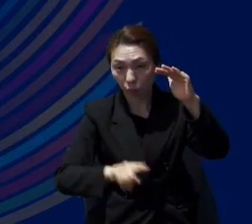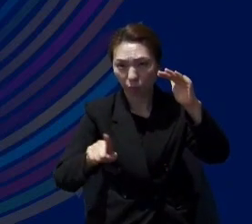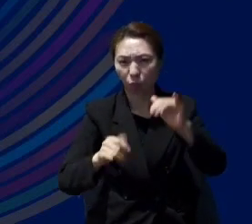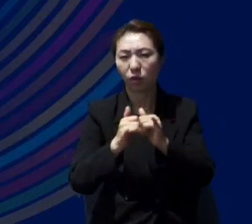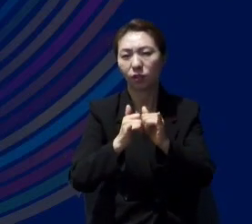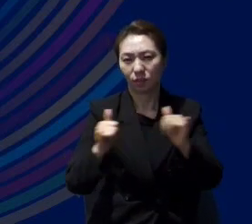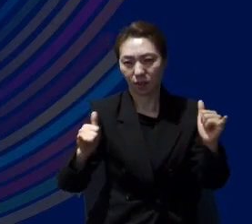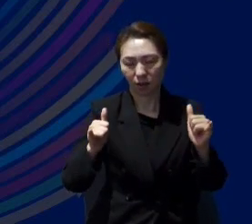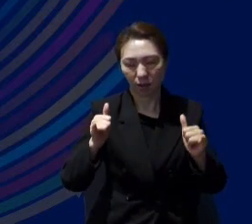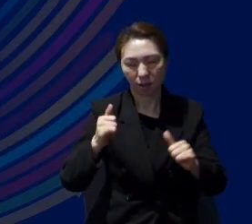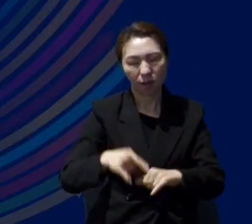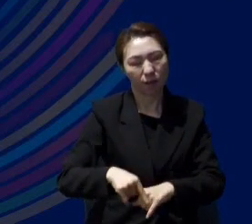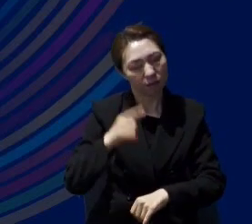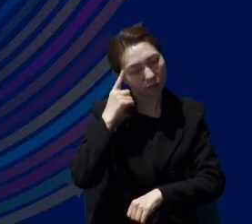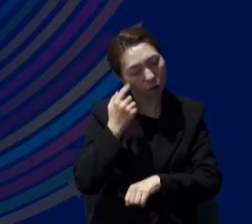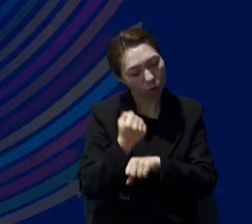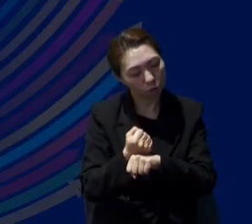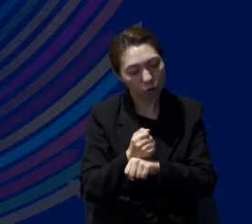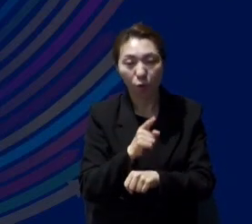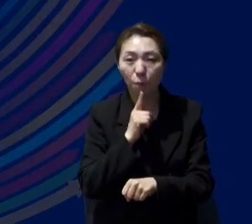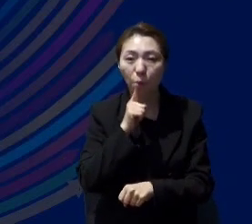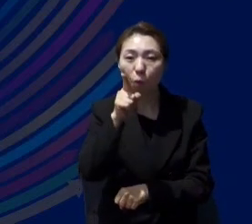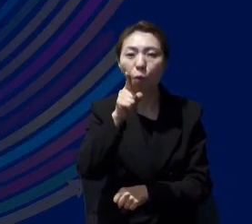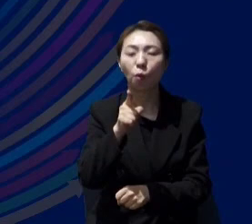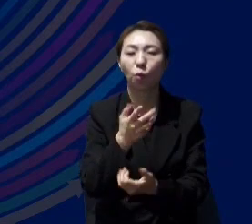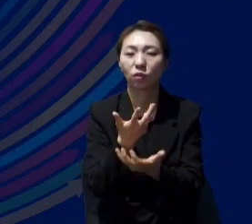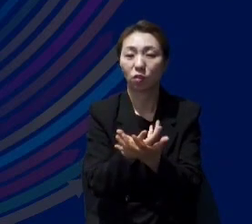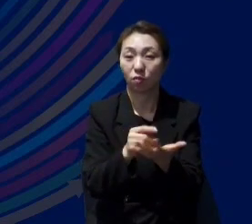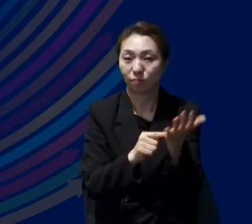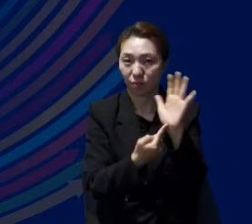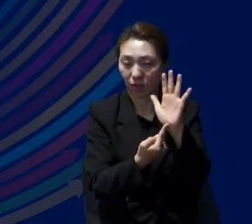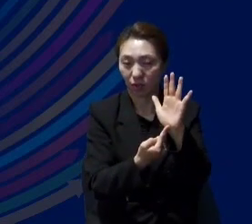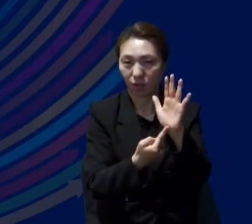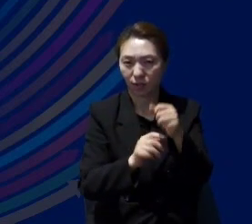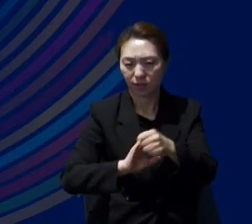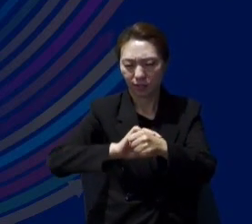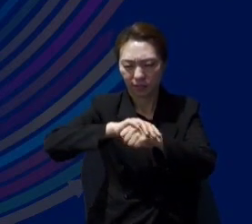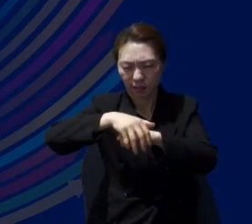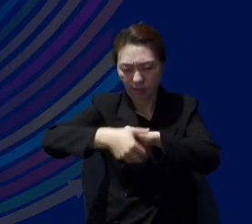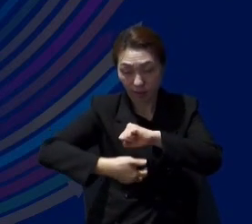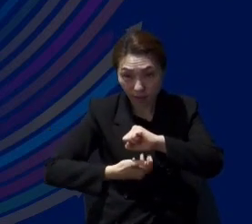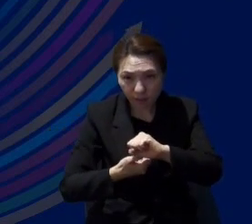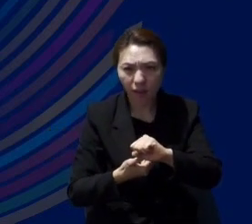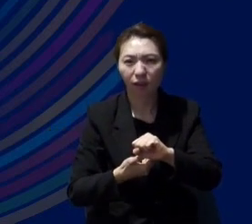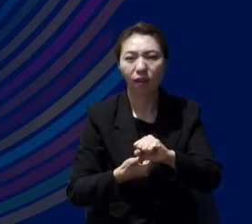time, all countries in the world showed a decline, almost all countries in the world